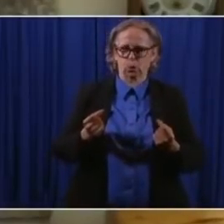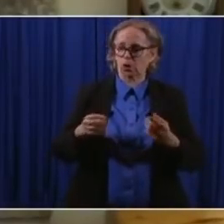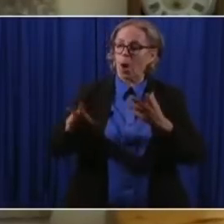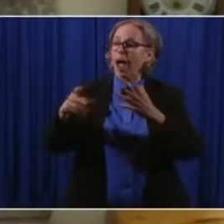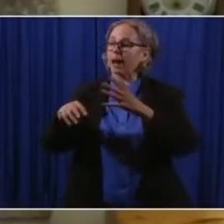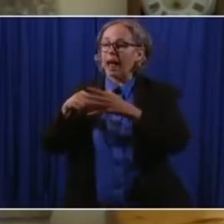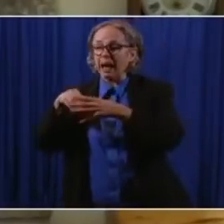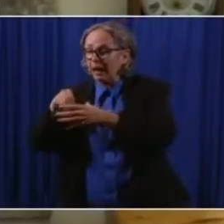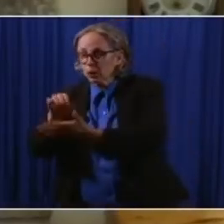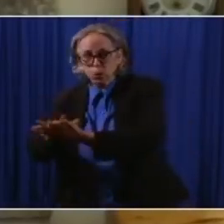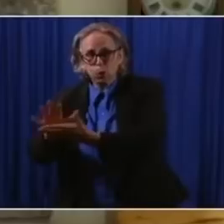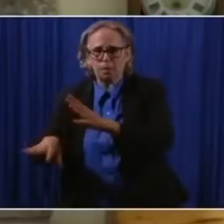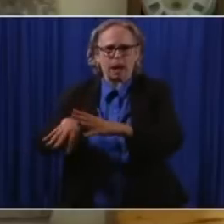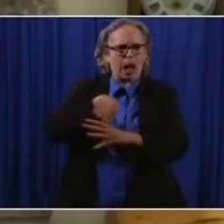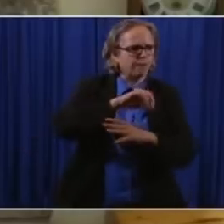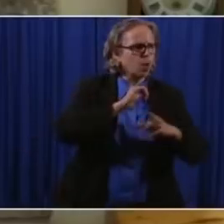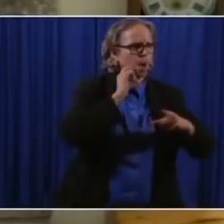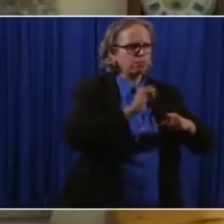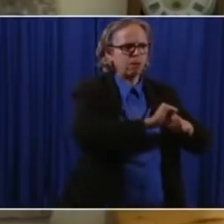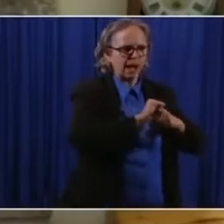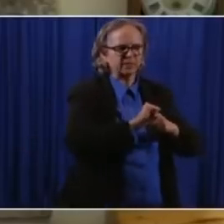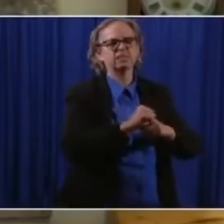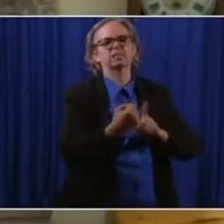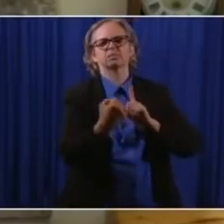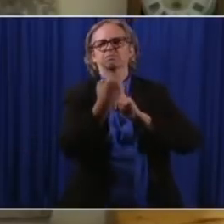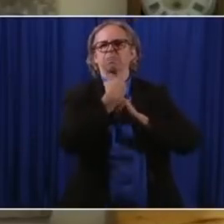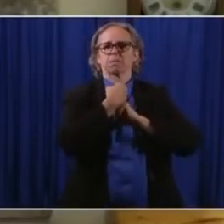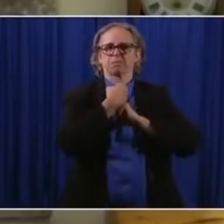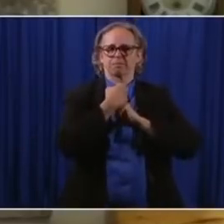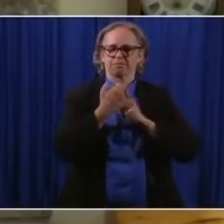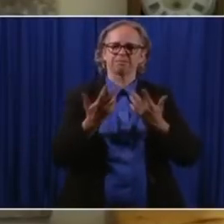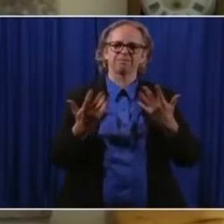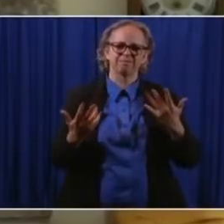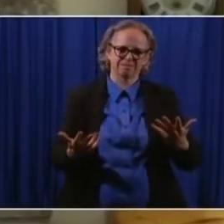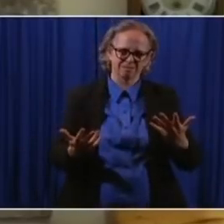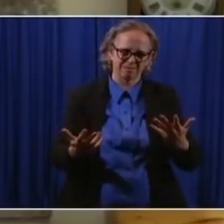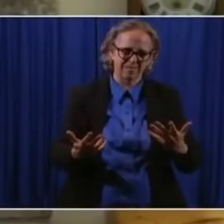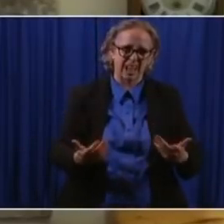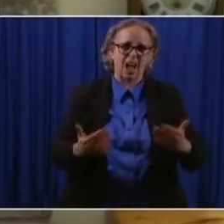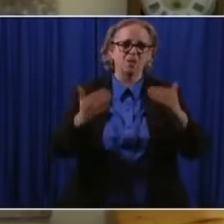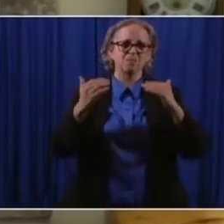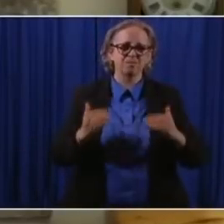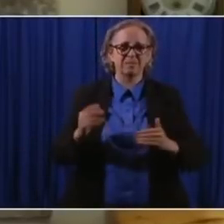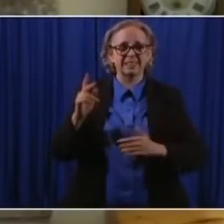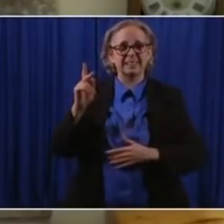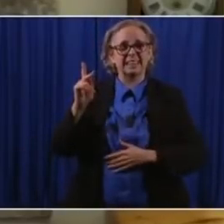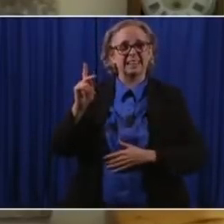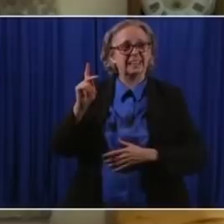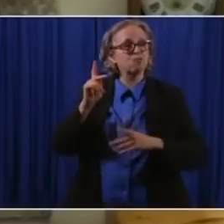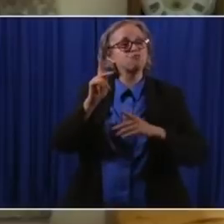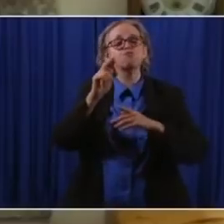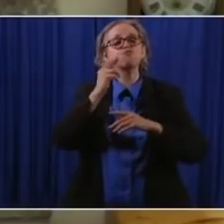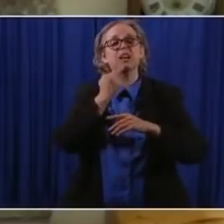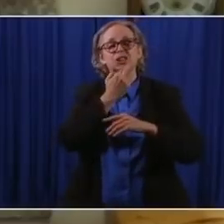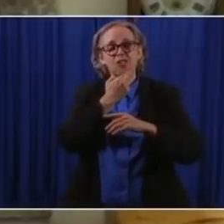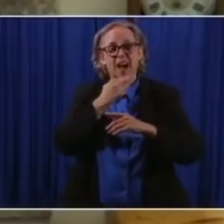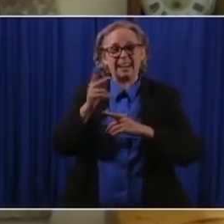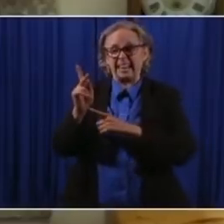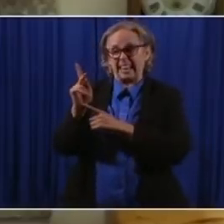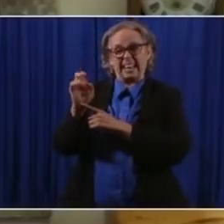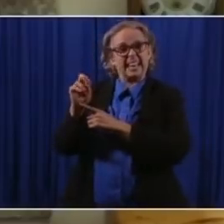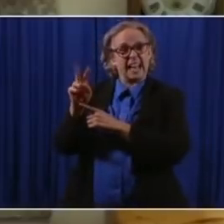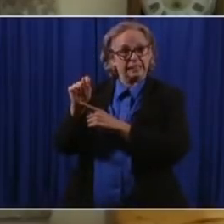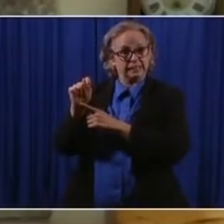Kent, restaurant where bartender was observed to be not wearing a mask at work. The manager of the restaurant said there were